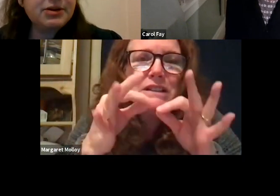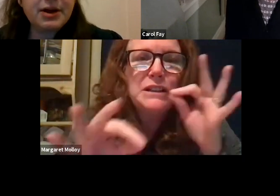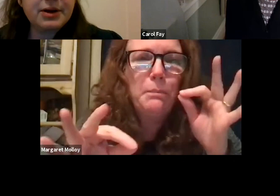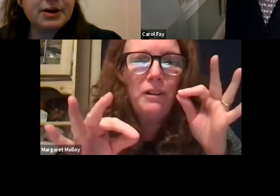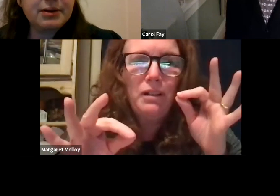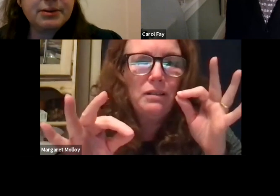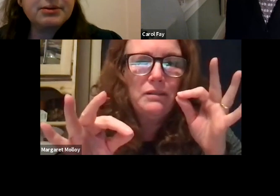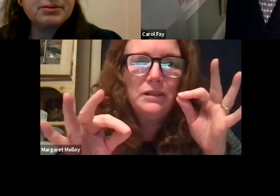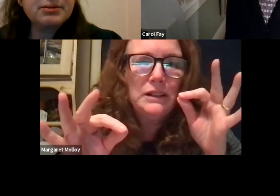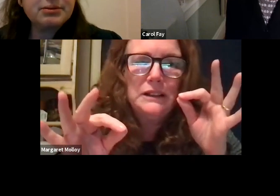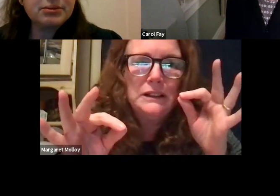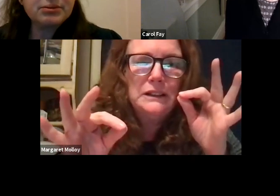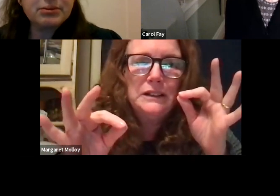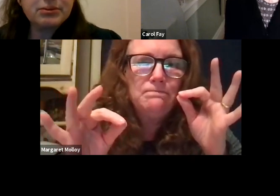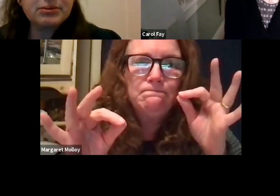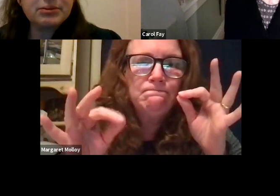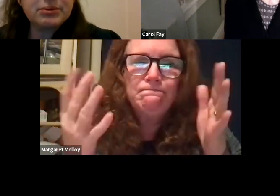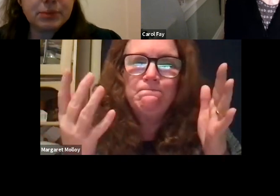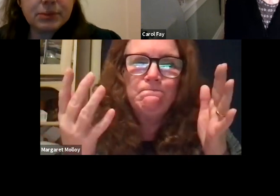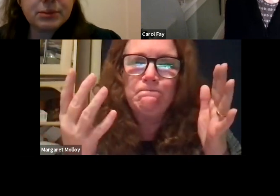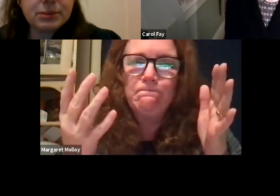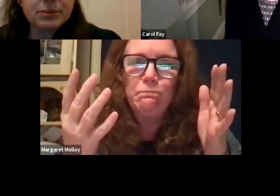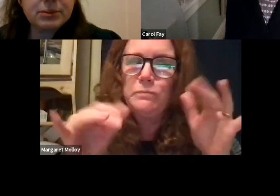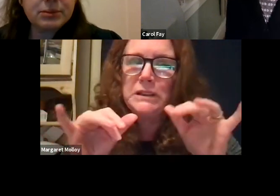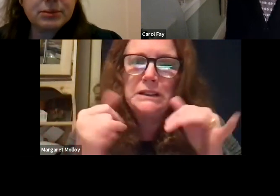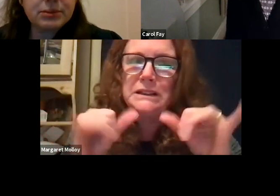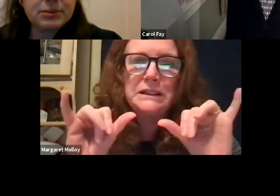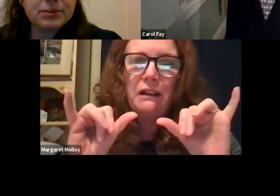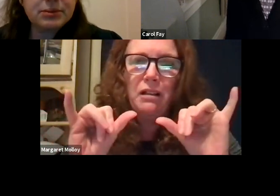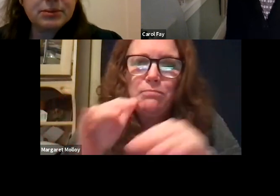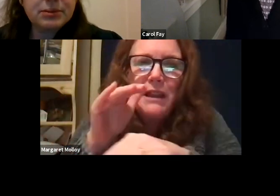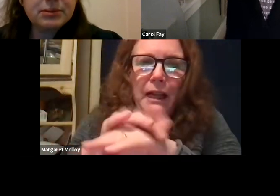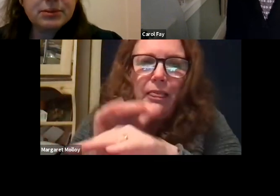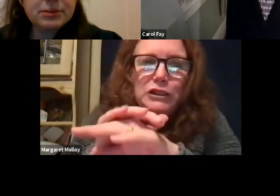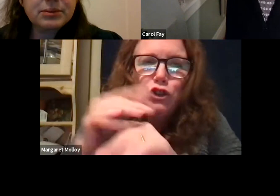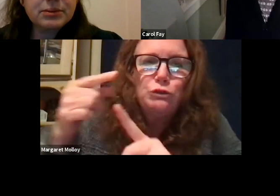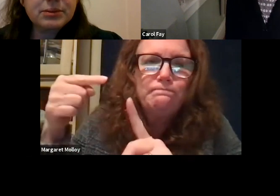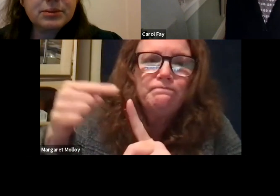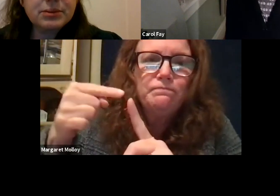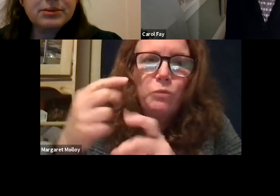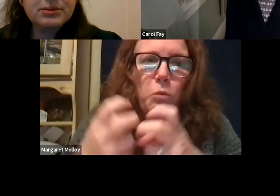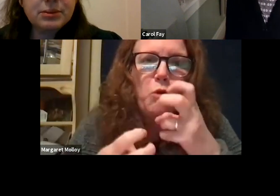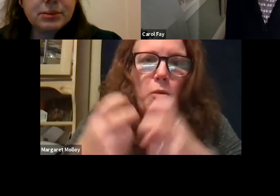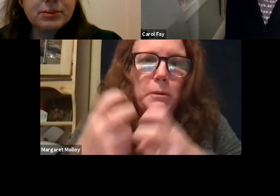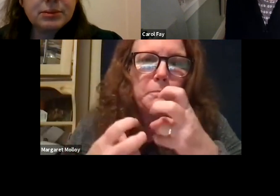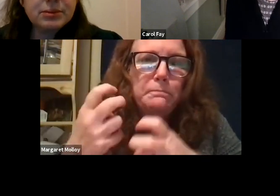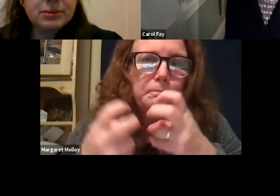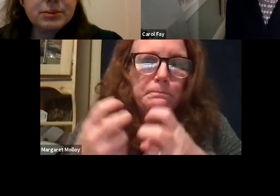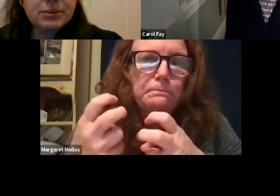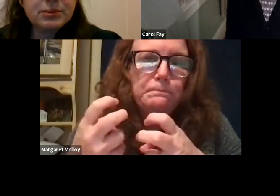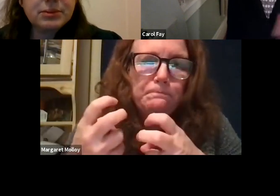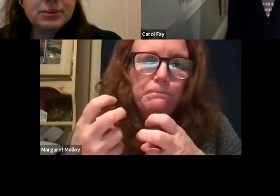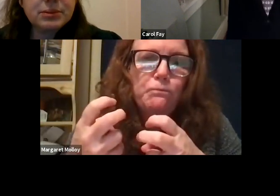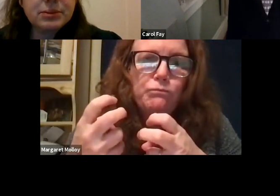So that's Even another. even if they were simplified, however, I think there would still be a problem accessing